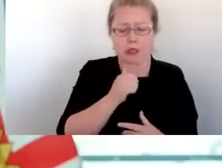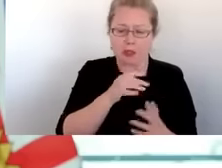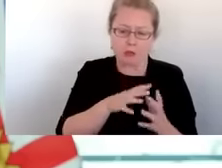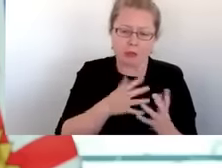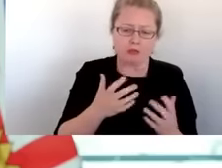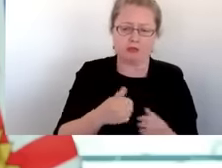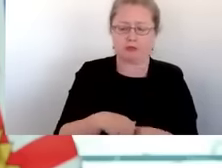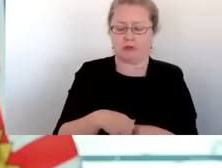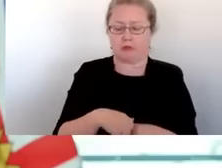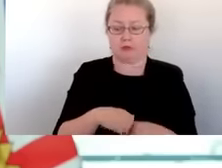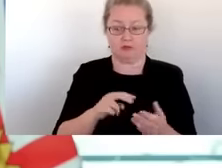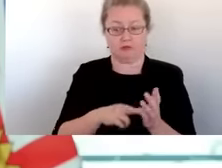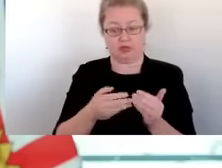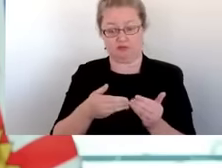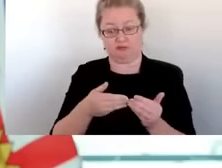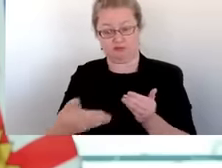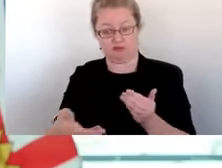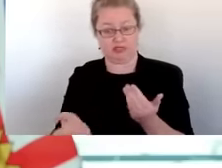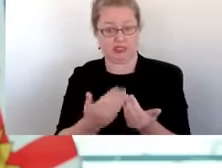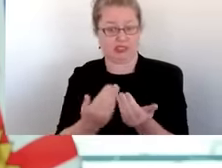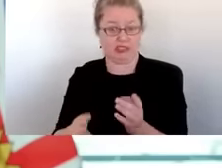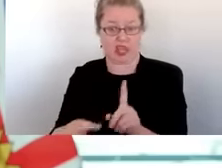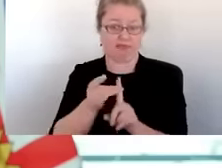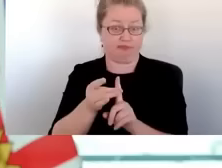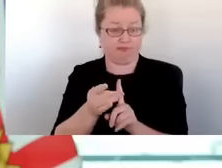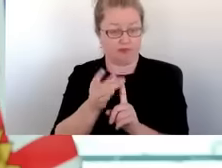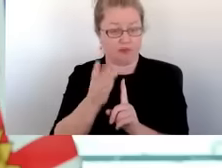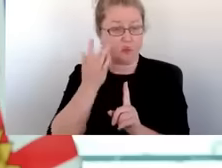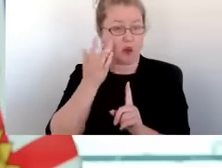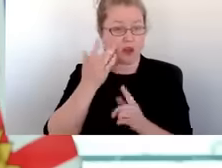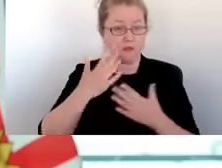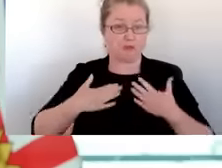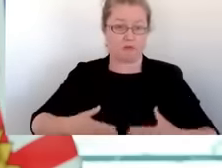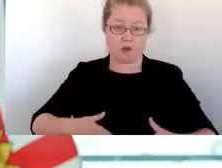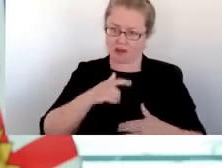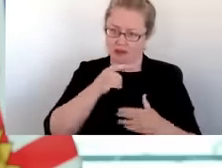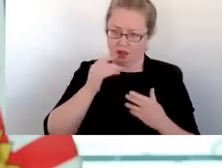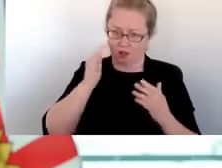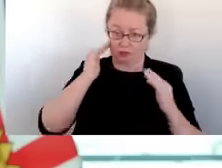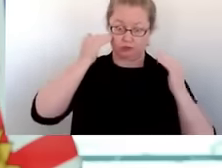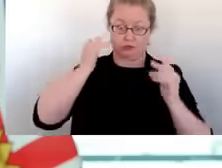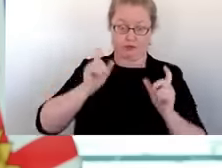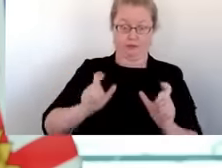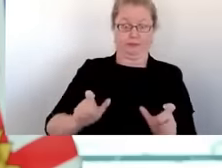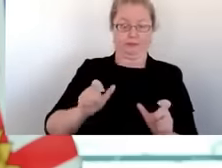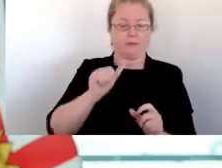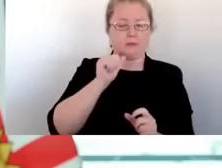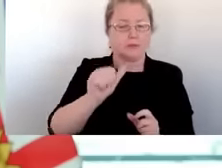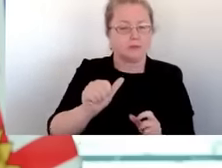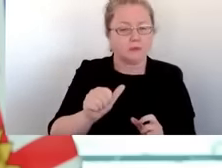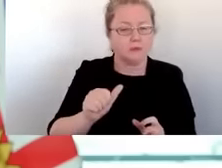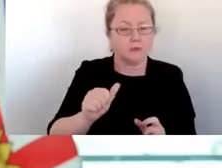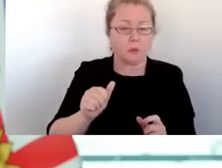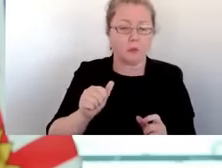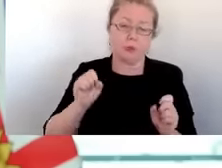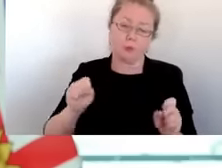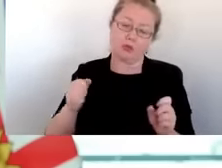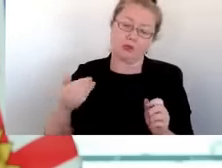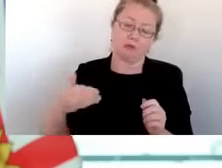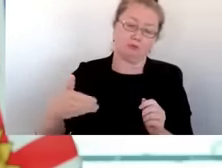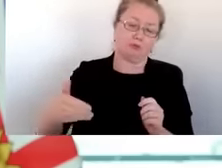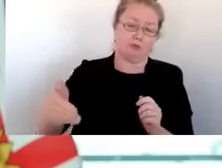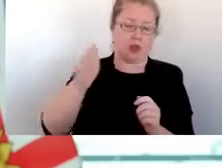primed through vaccination, that you may not develop seroconversion or enough of that strength immunity so that you can more likely